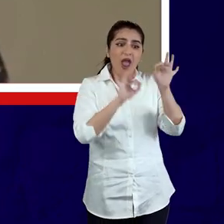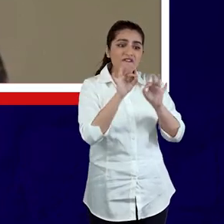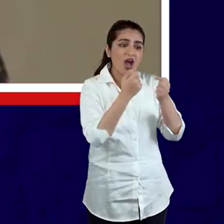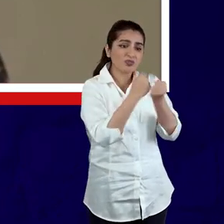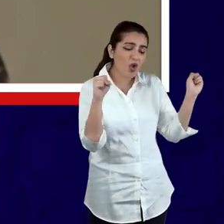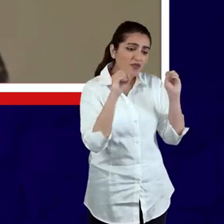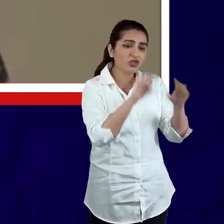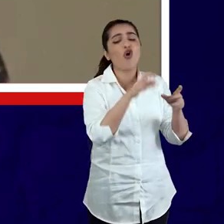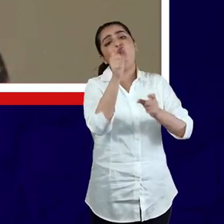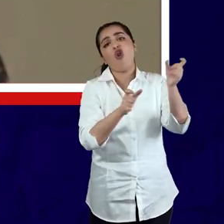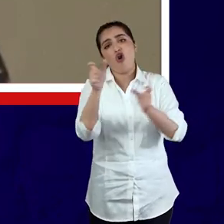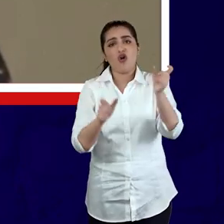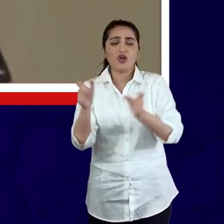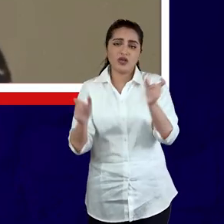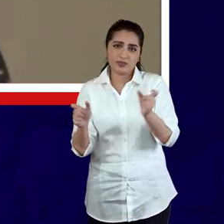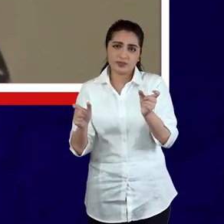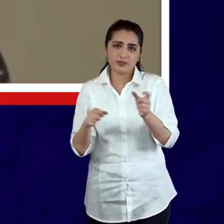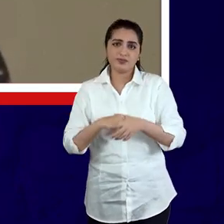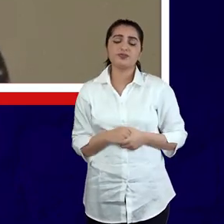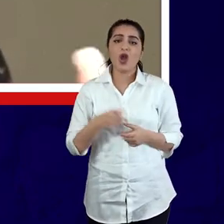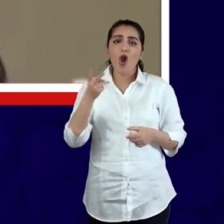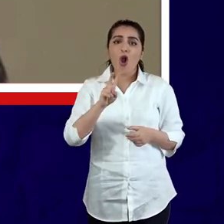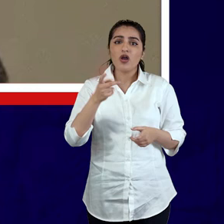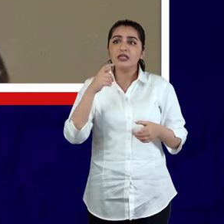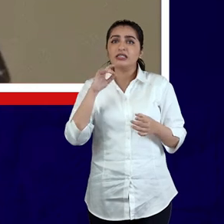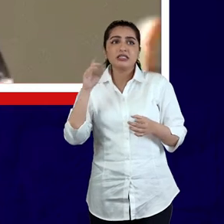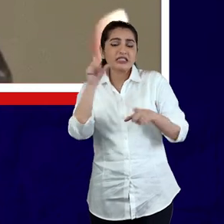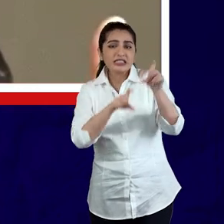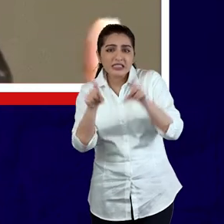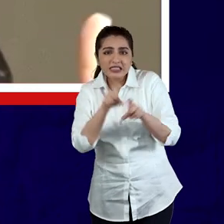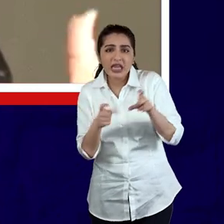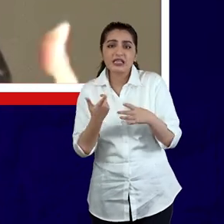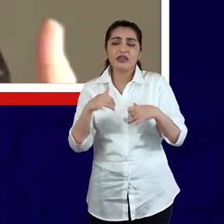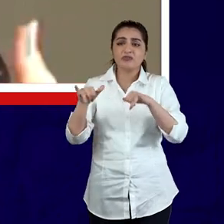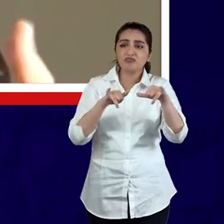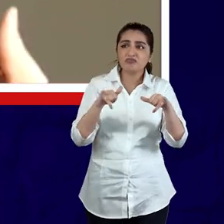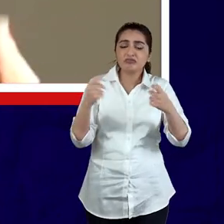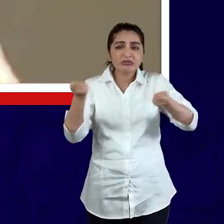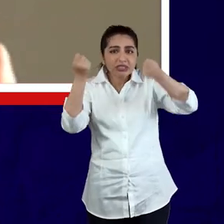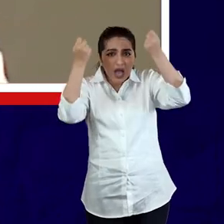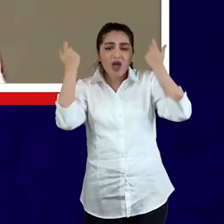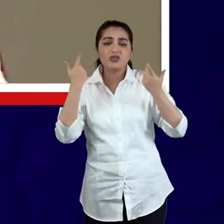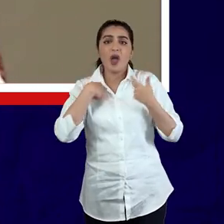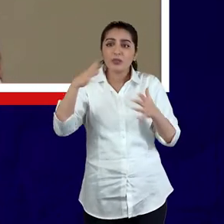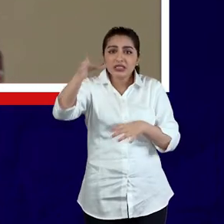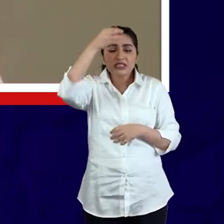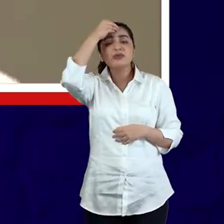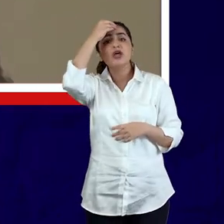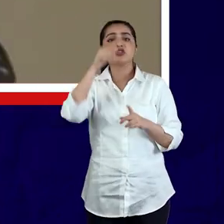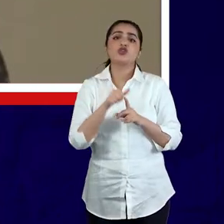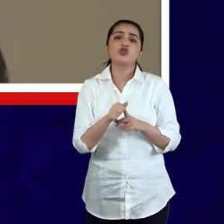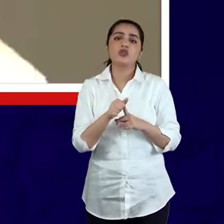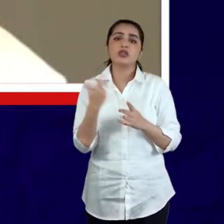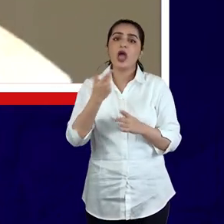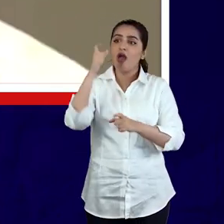protection to people. And I mean, as designers, as architects and others, we really carry a responsibility not only